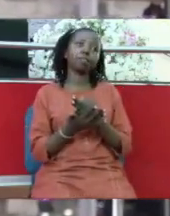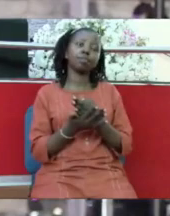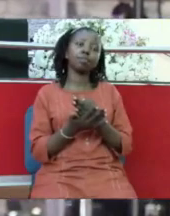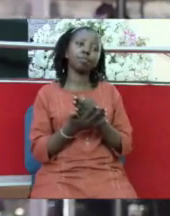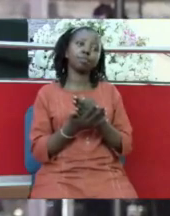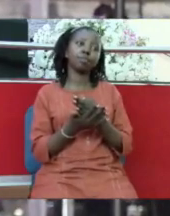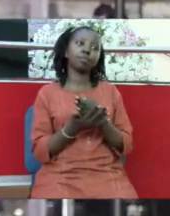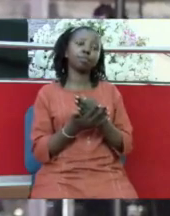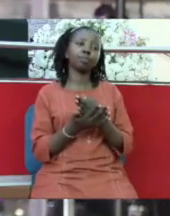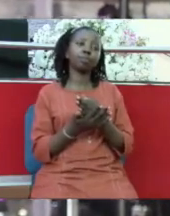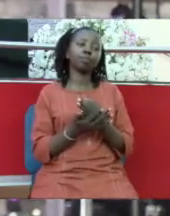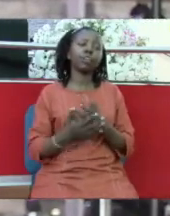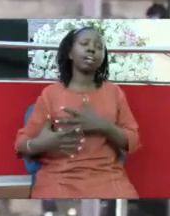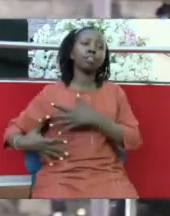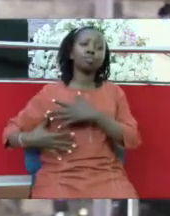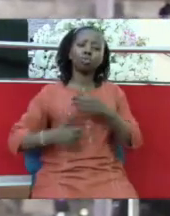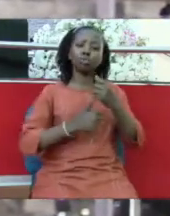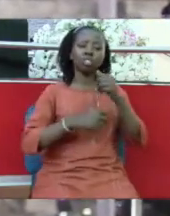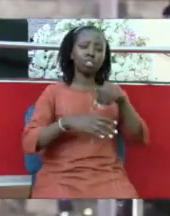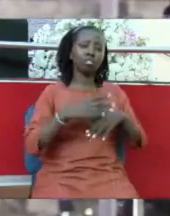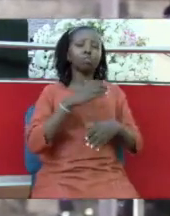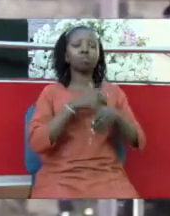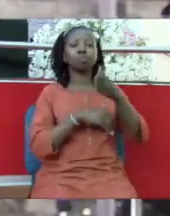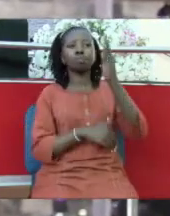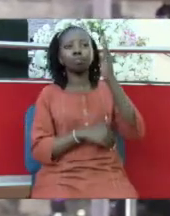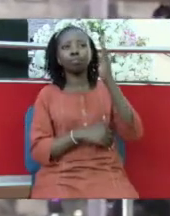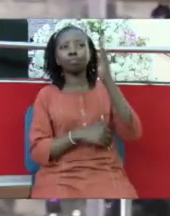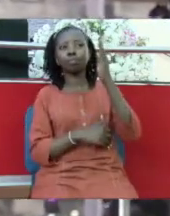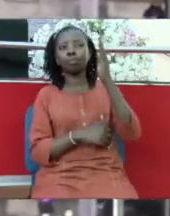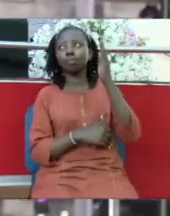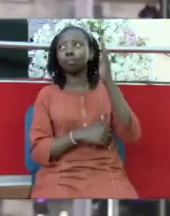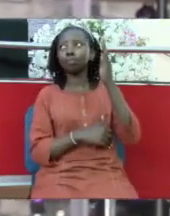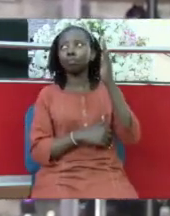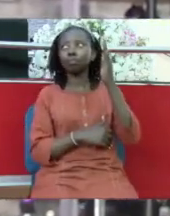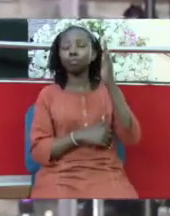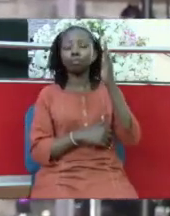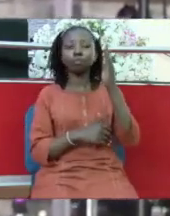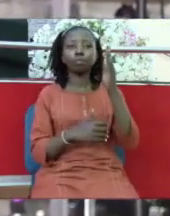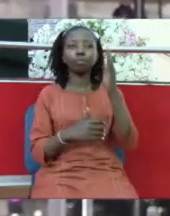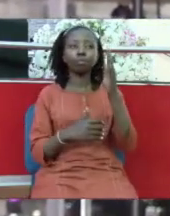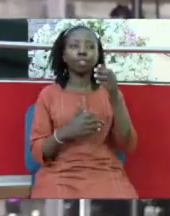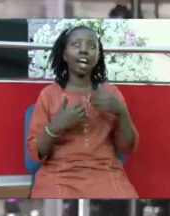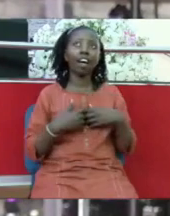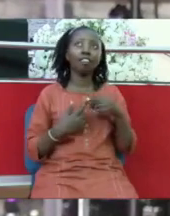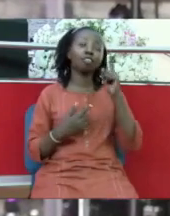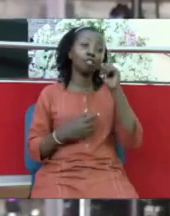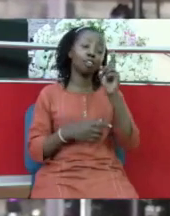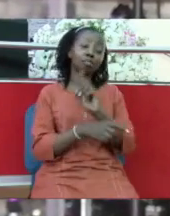You are trusting God. I have one more minute.